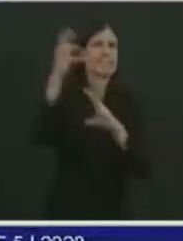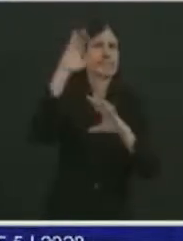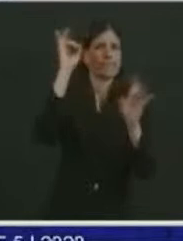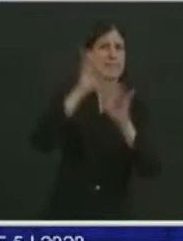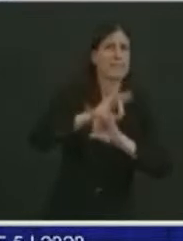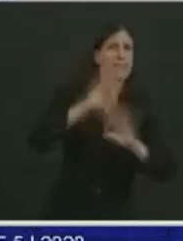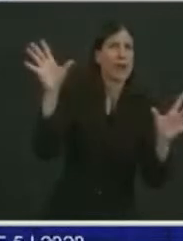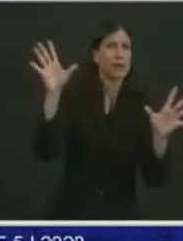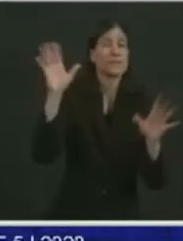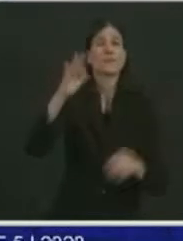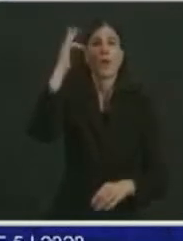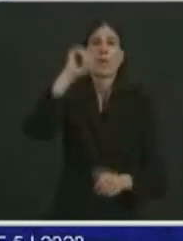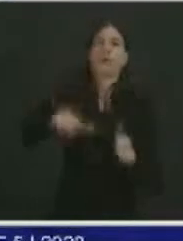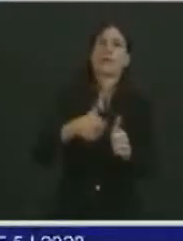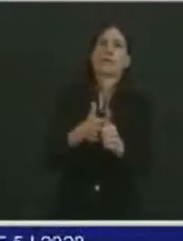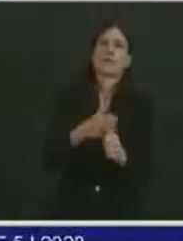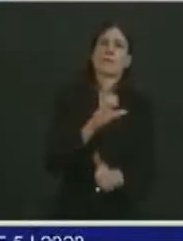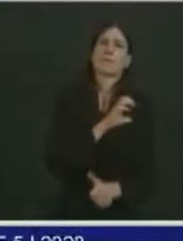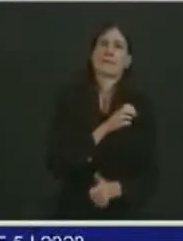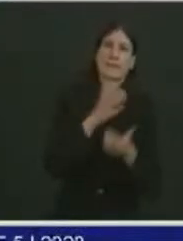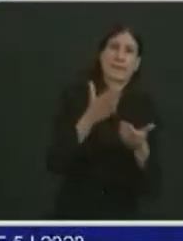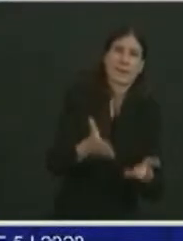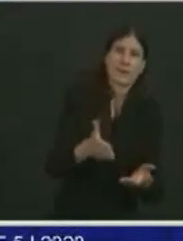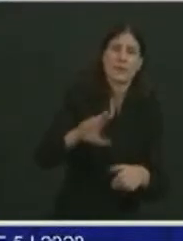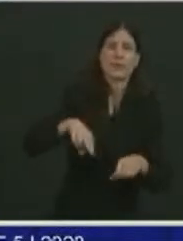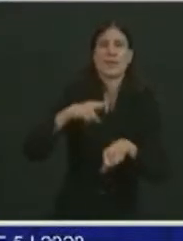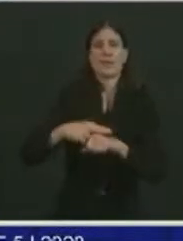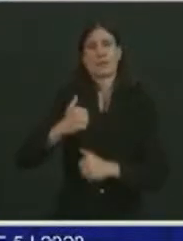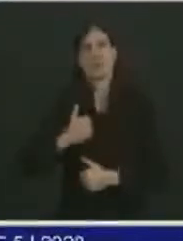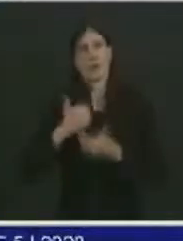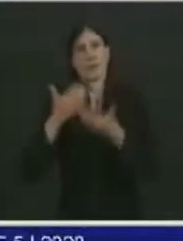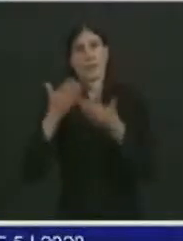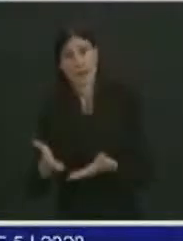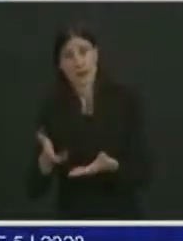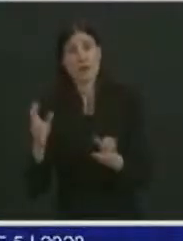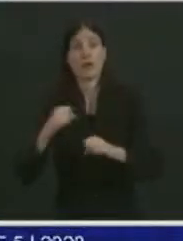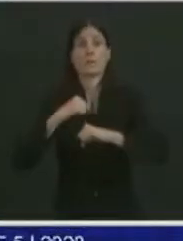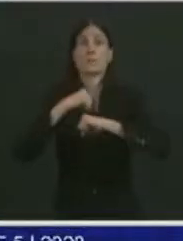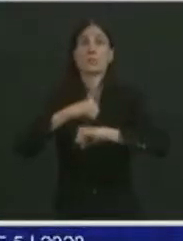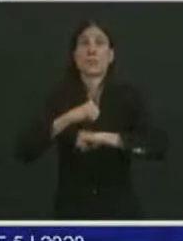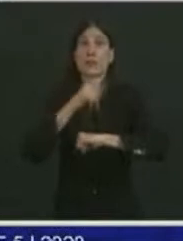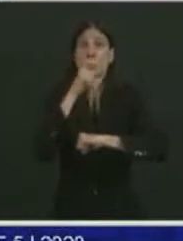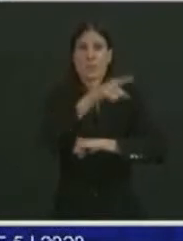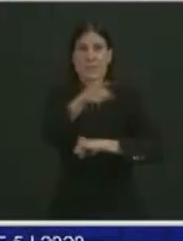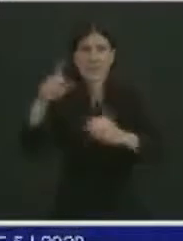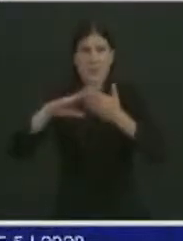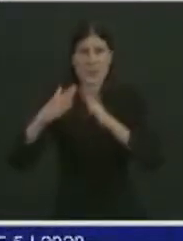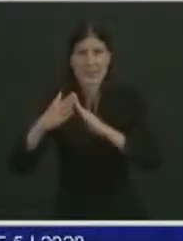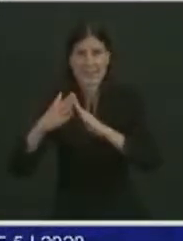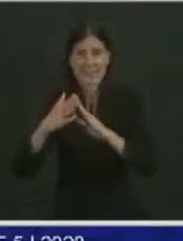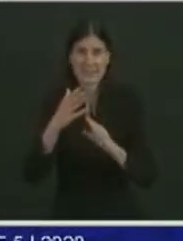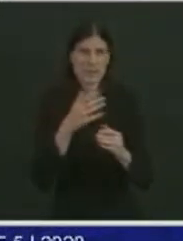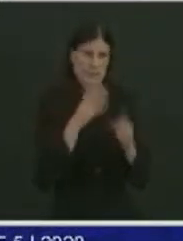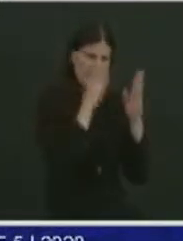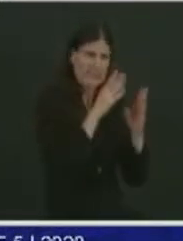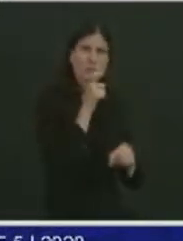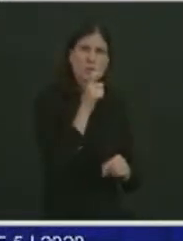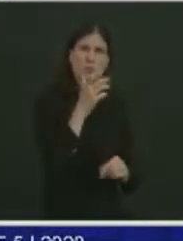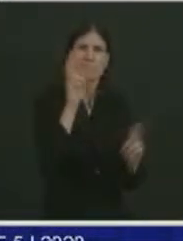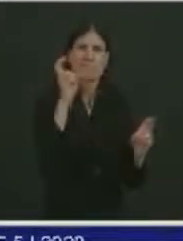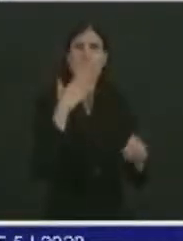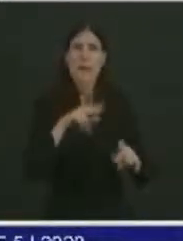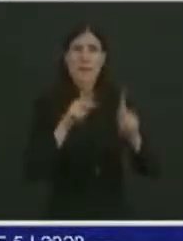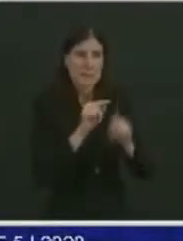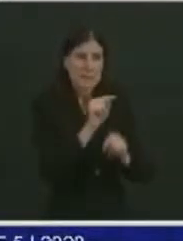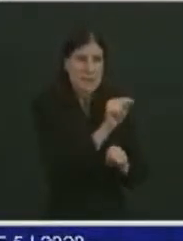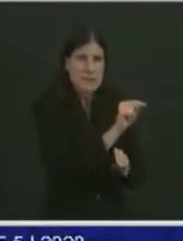that. So you have my commitment, and I know the Rhode Island State Police is committed to this, and the Rhode Island